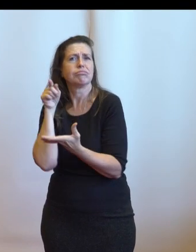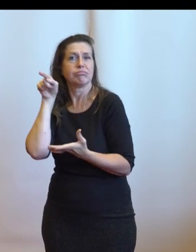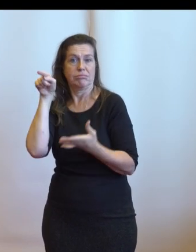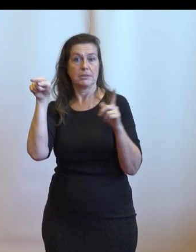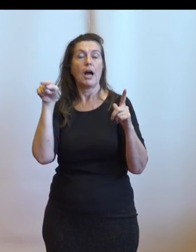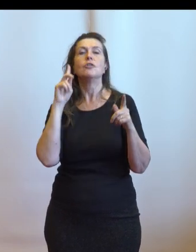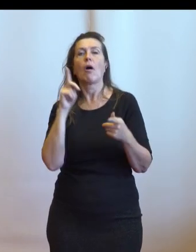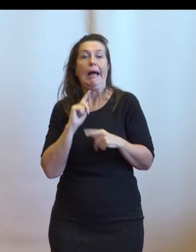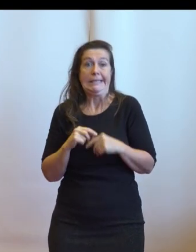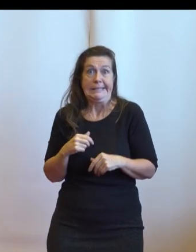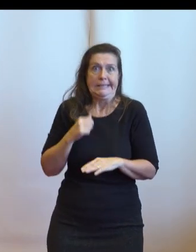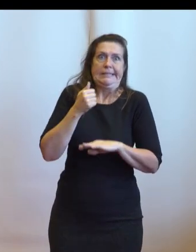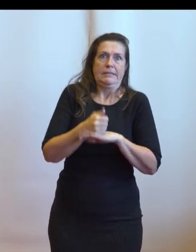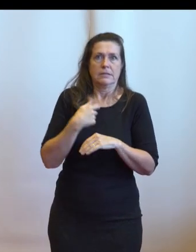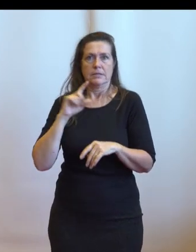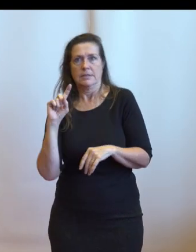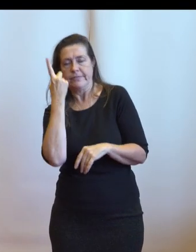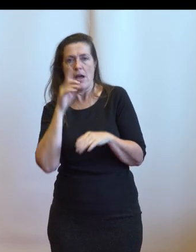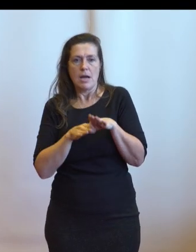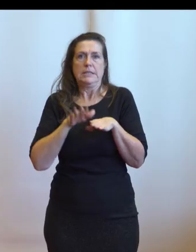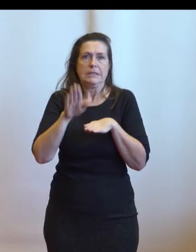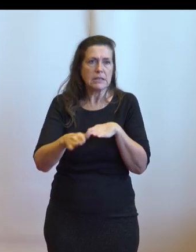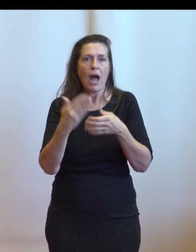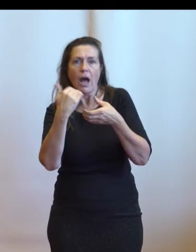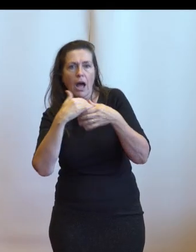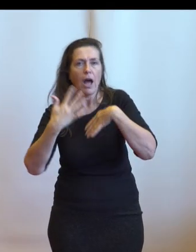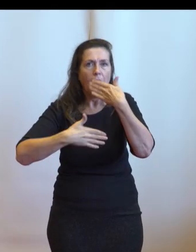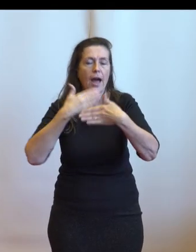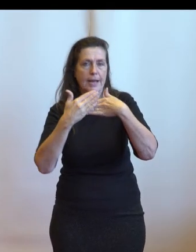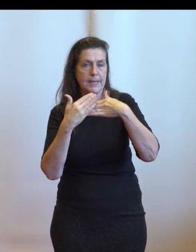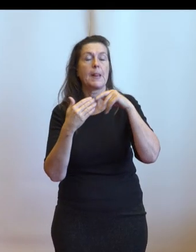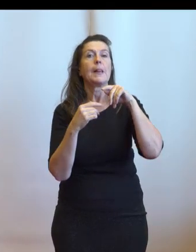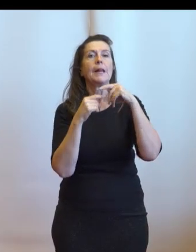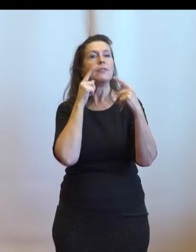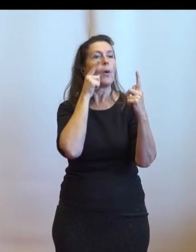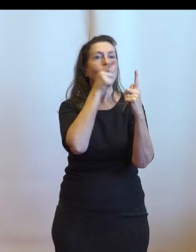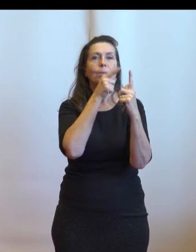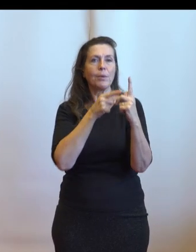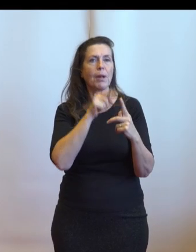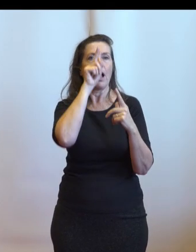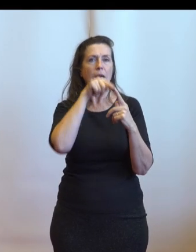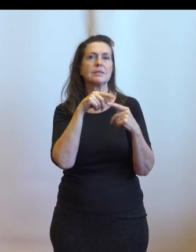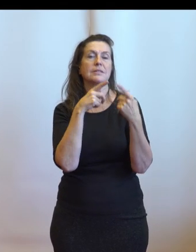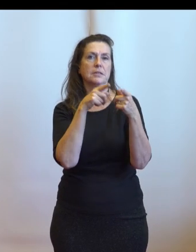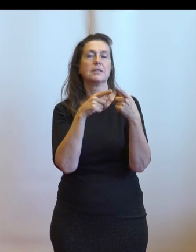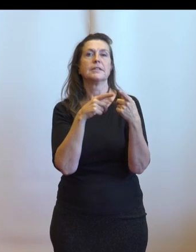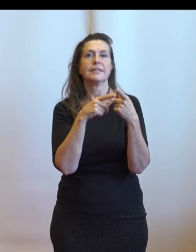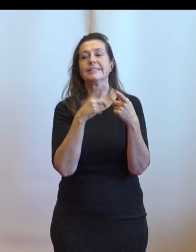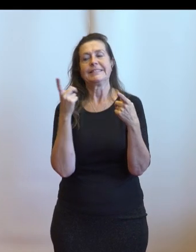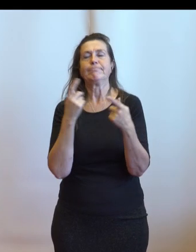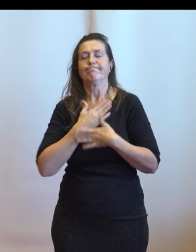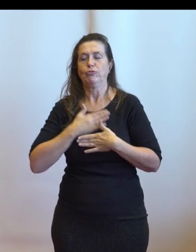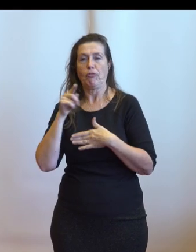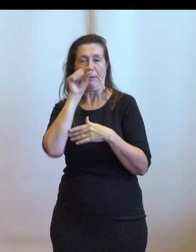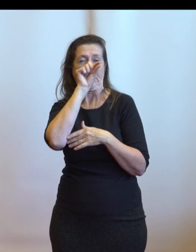level 1. And as they evolve and move on, they gradually work their way through using the bullet points that are really inaccessible and you can't read to